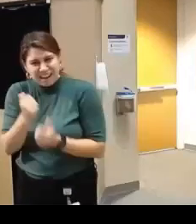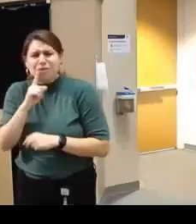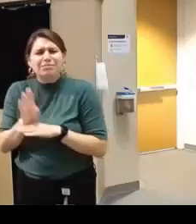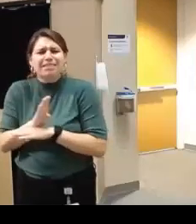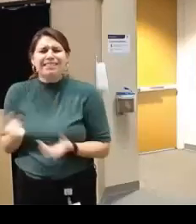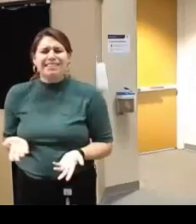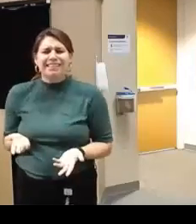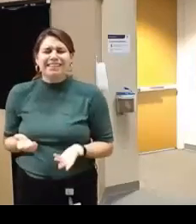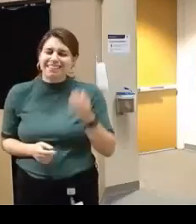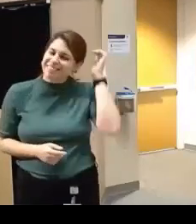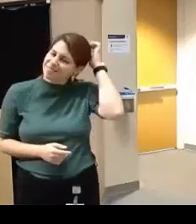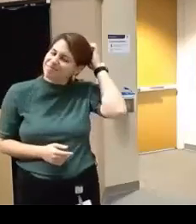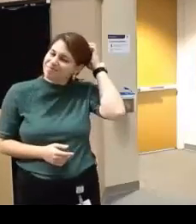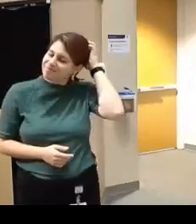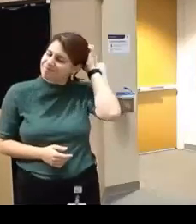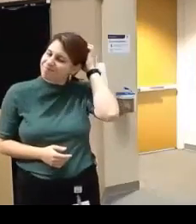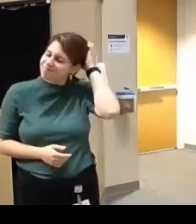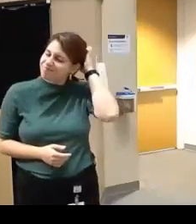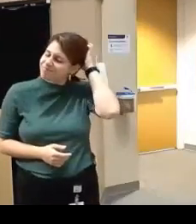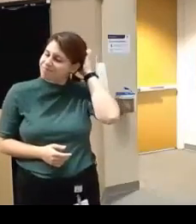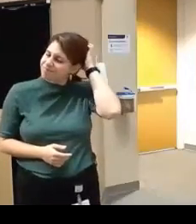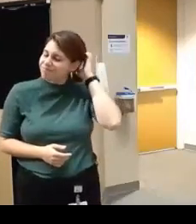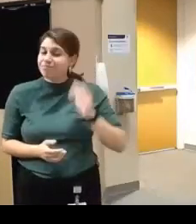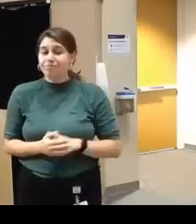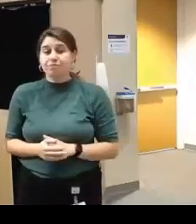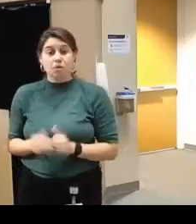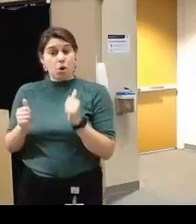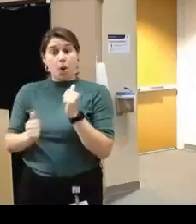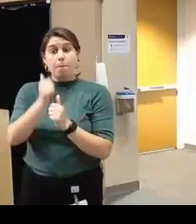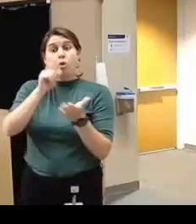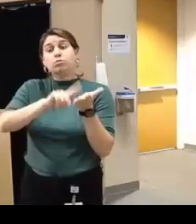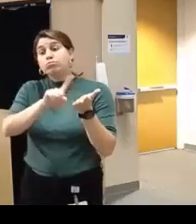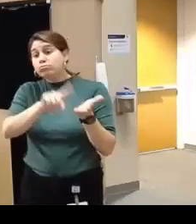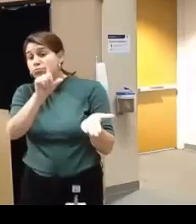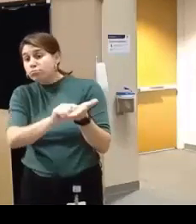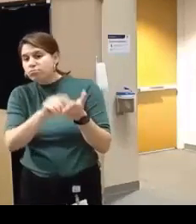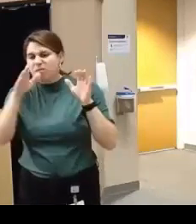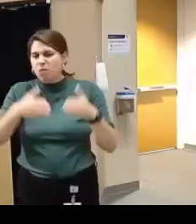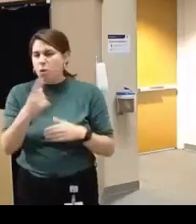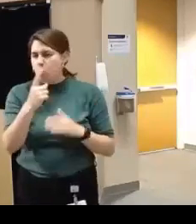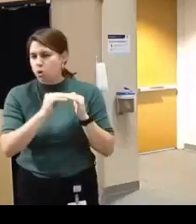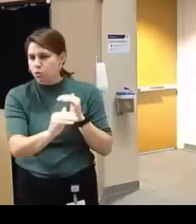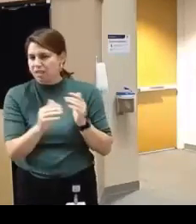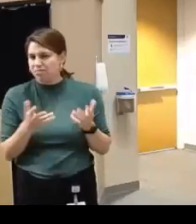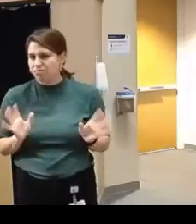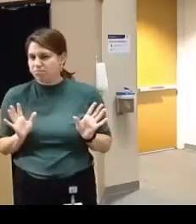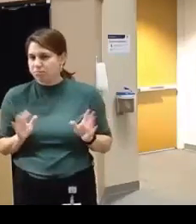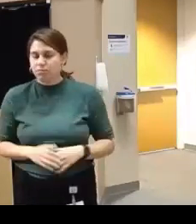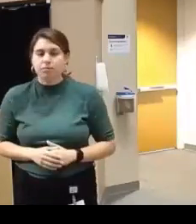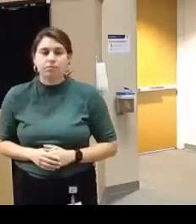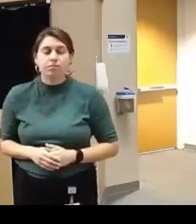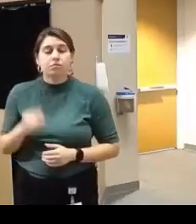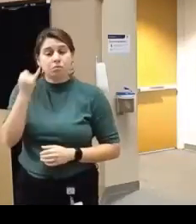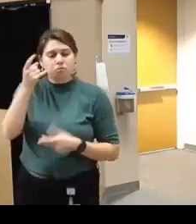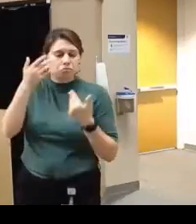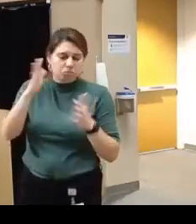busy and it's overwhelming. And most of the literature that's out there has been one unit at a time. Just to give you an example, for those of you not familiar